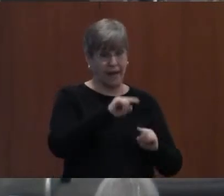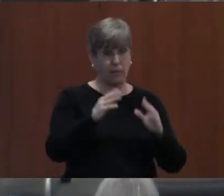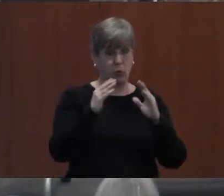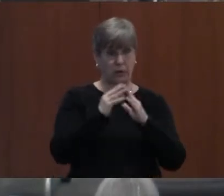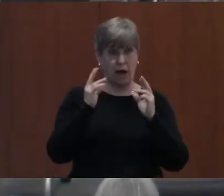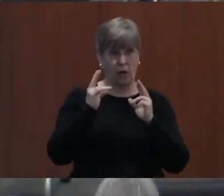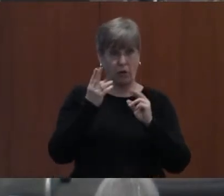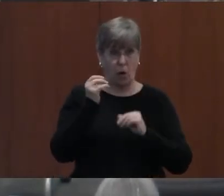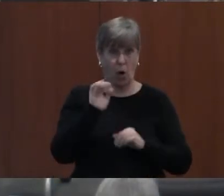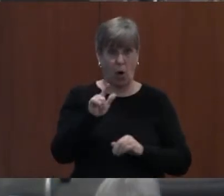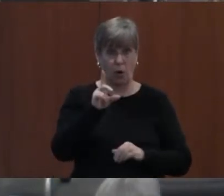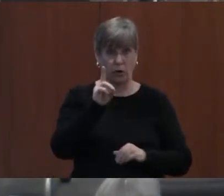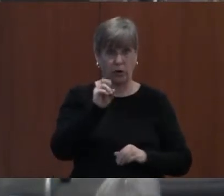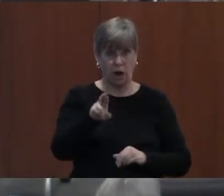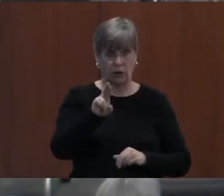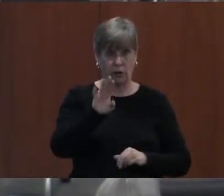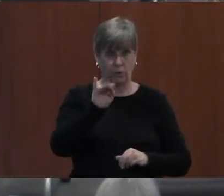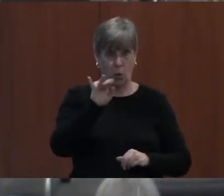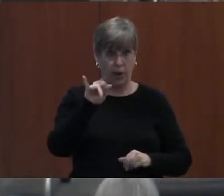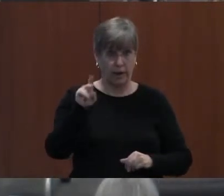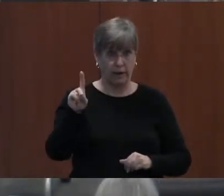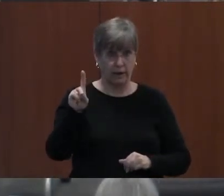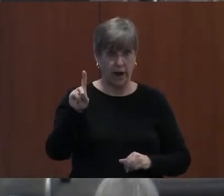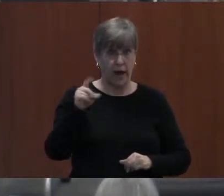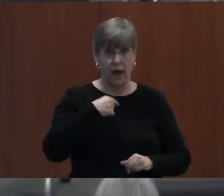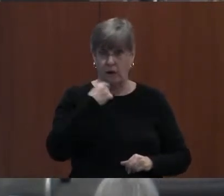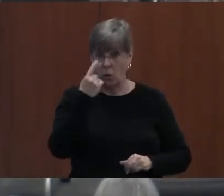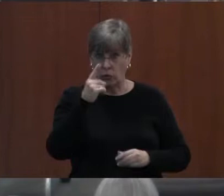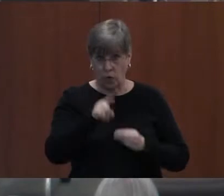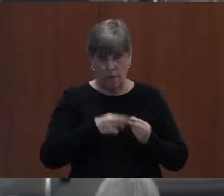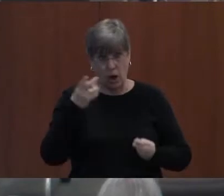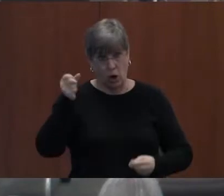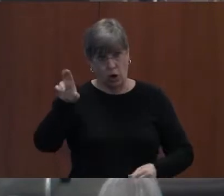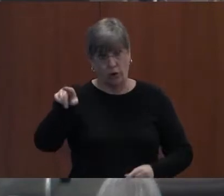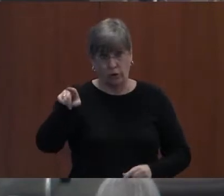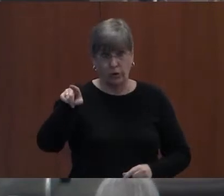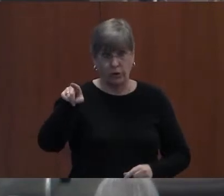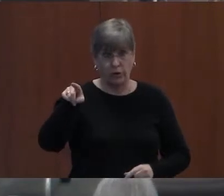hall, Dr. Boyd, and I told you about her.